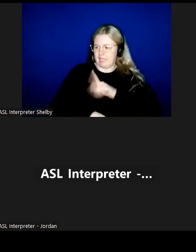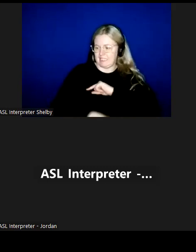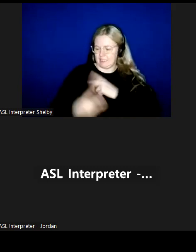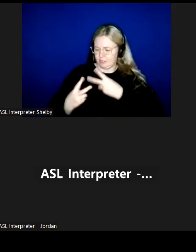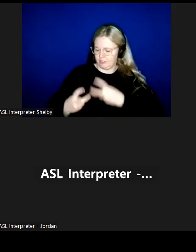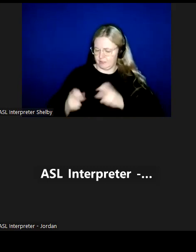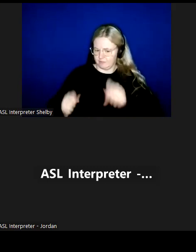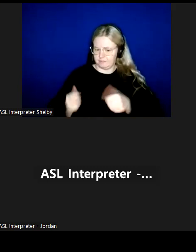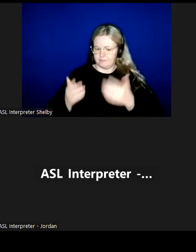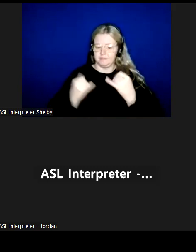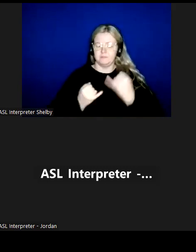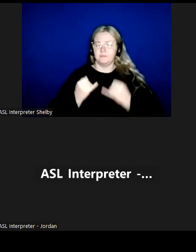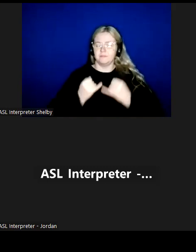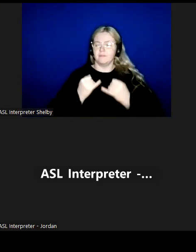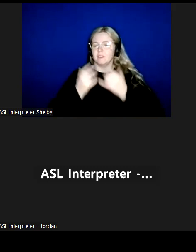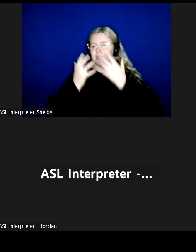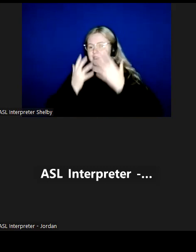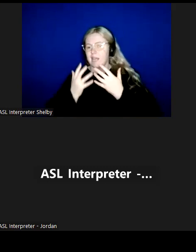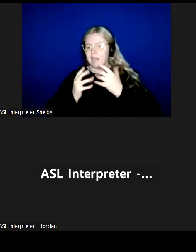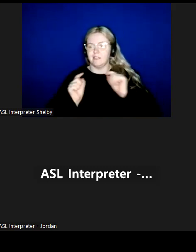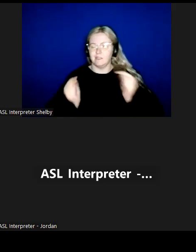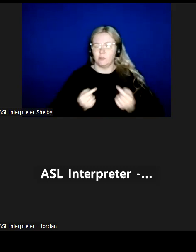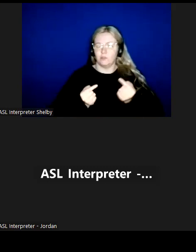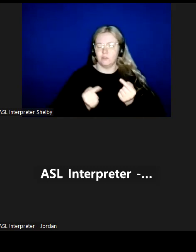and hurt. You're going to be sad.